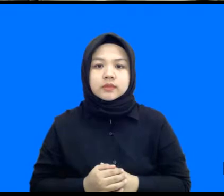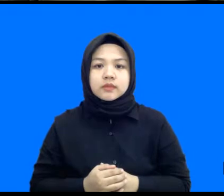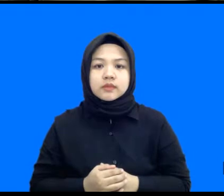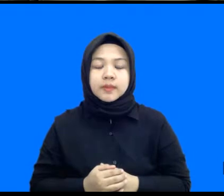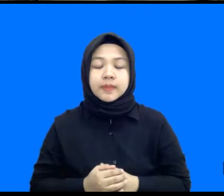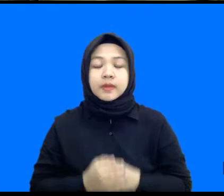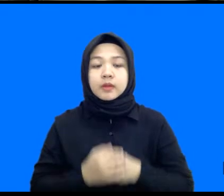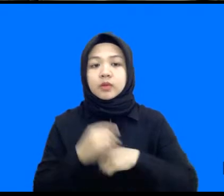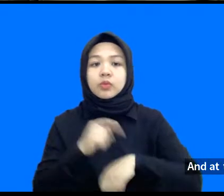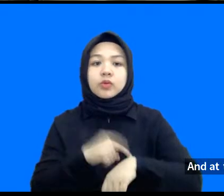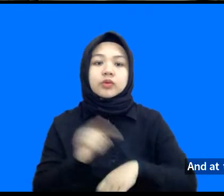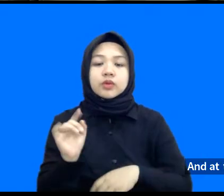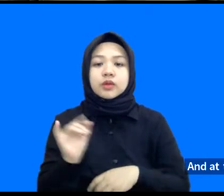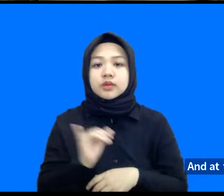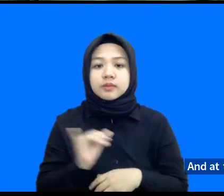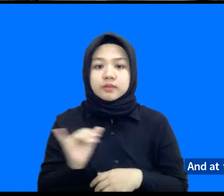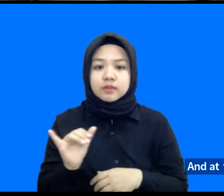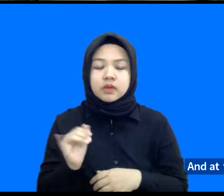feel shy